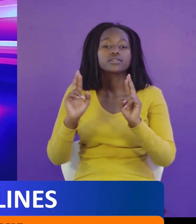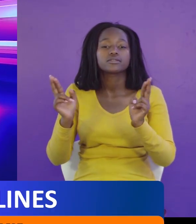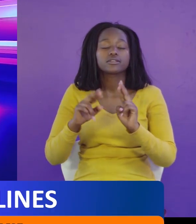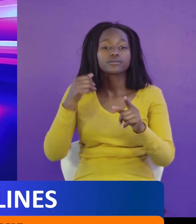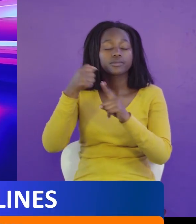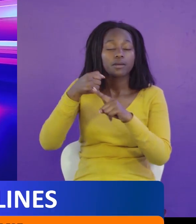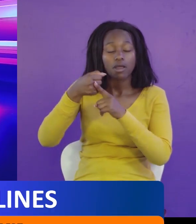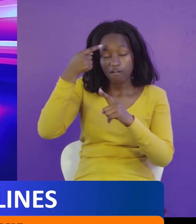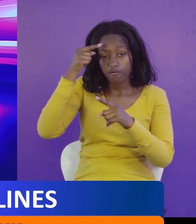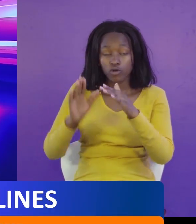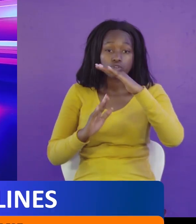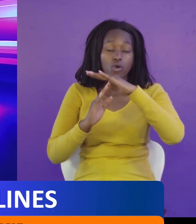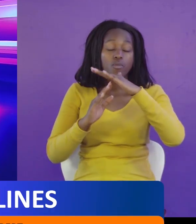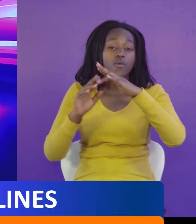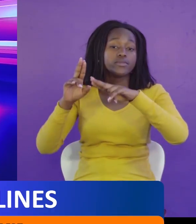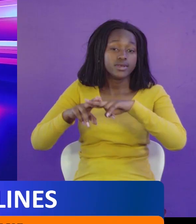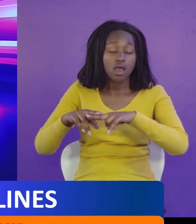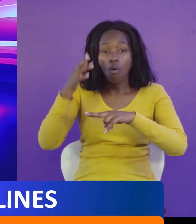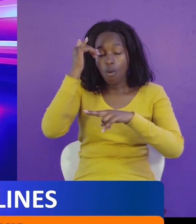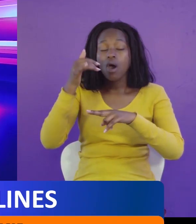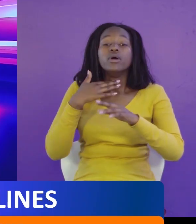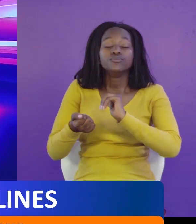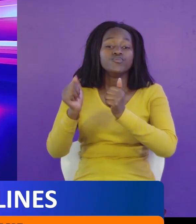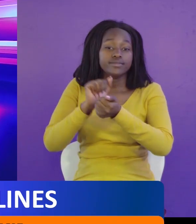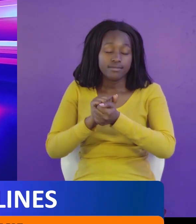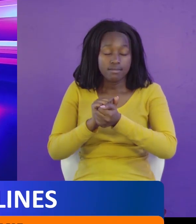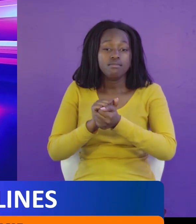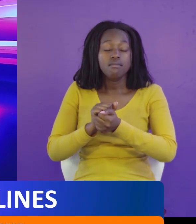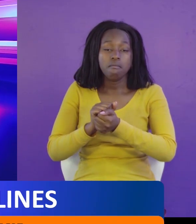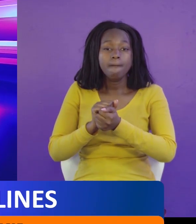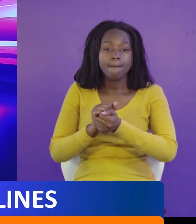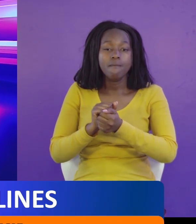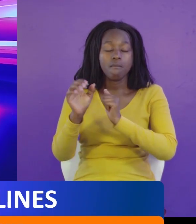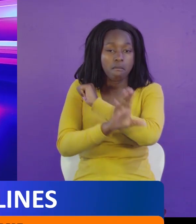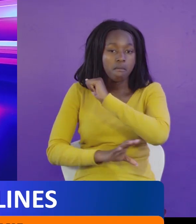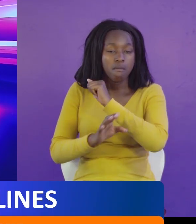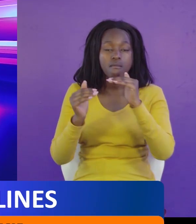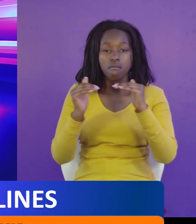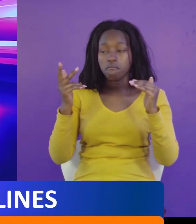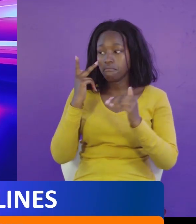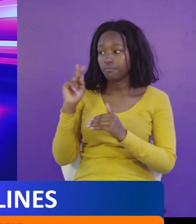change the status quo and deal with corruption. Let's take a look.